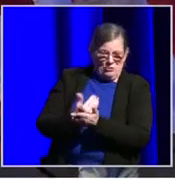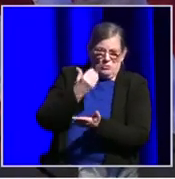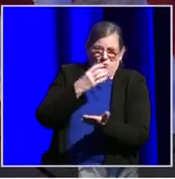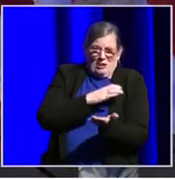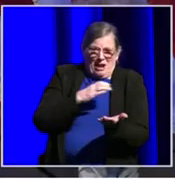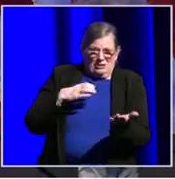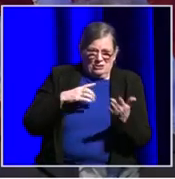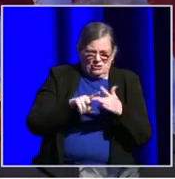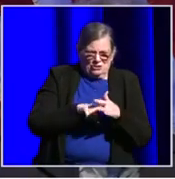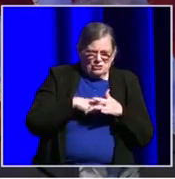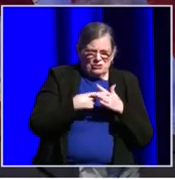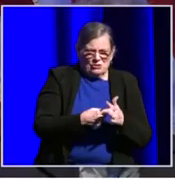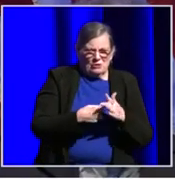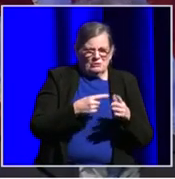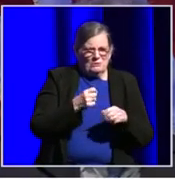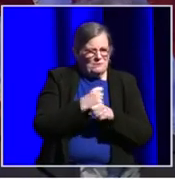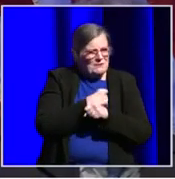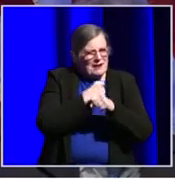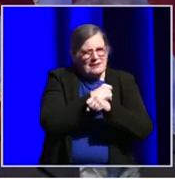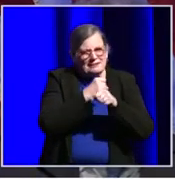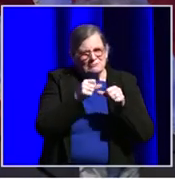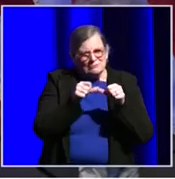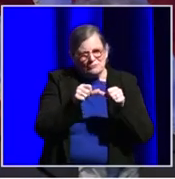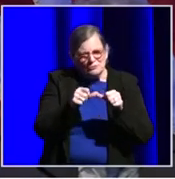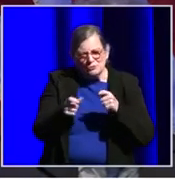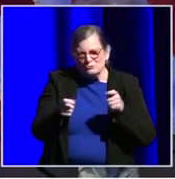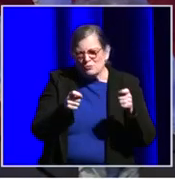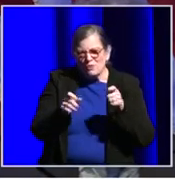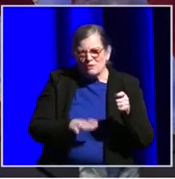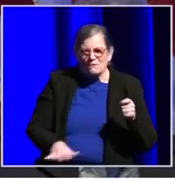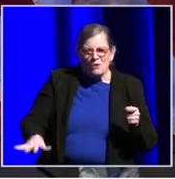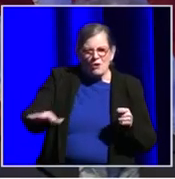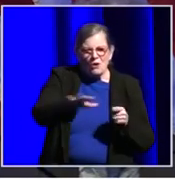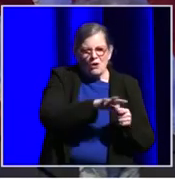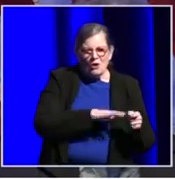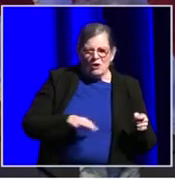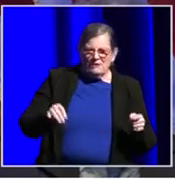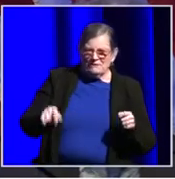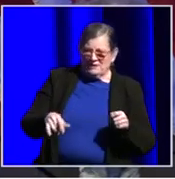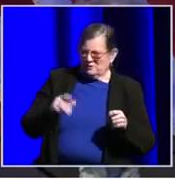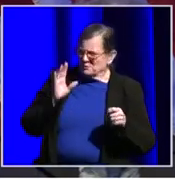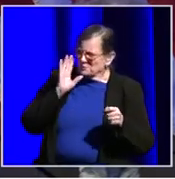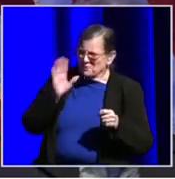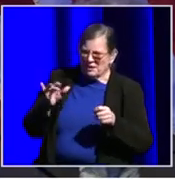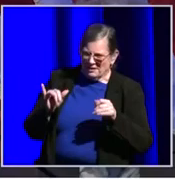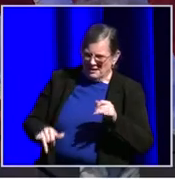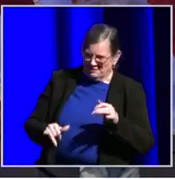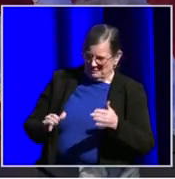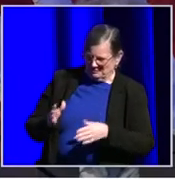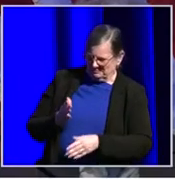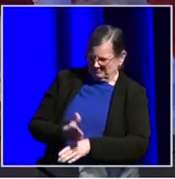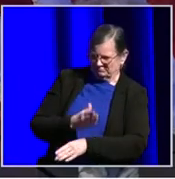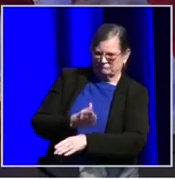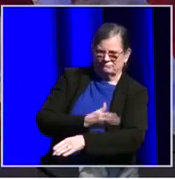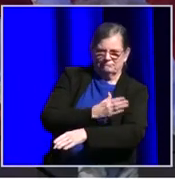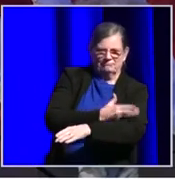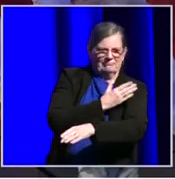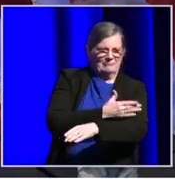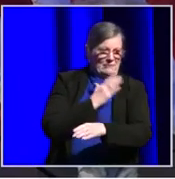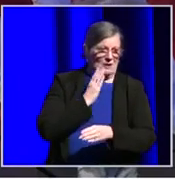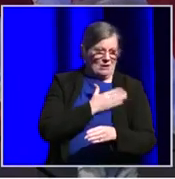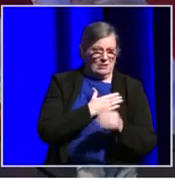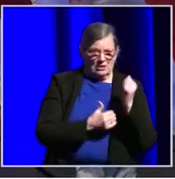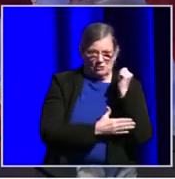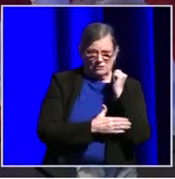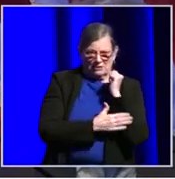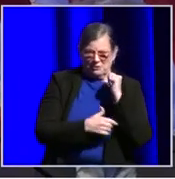for control over everything that we need in the district, protecting our bodily autonomy, the ability